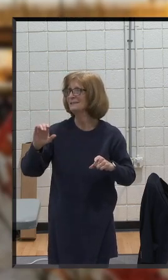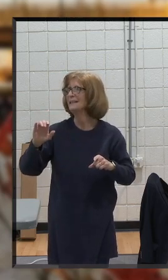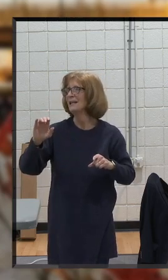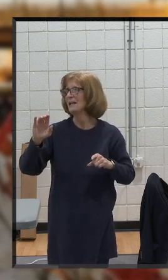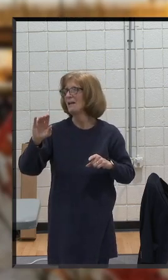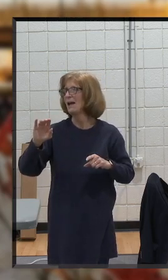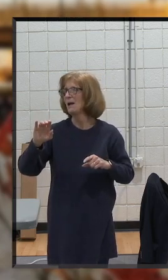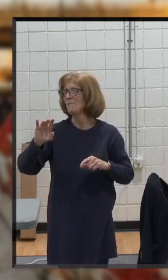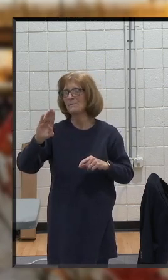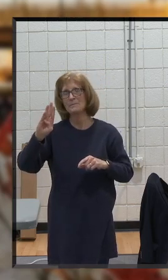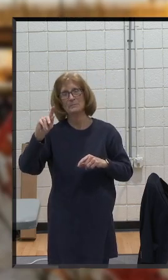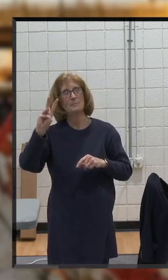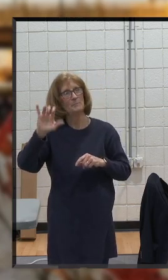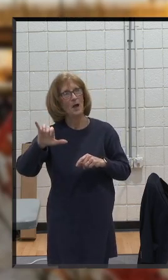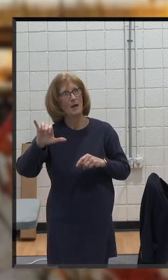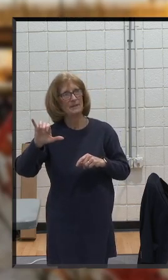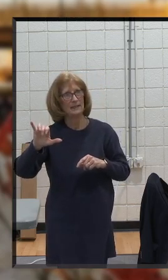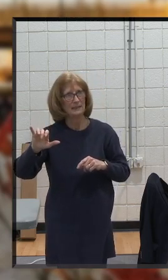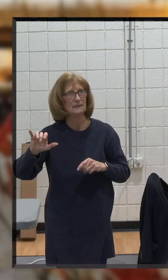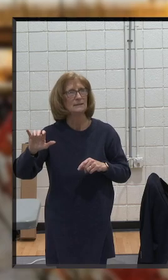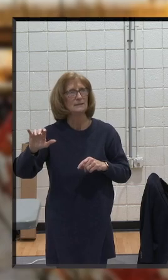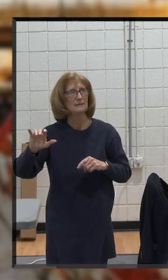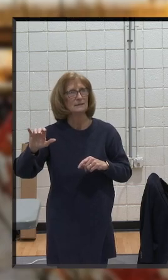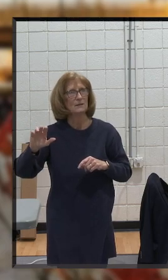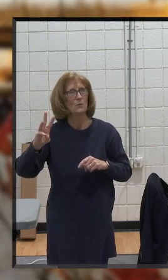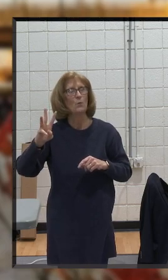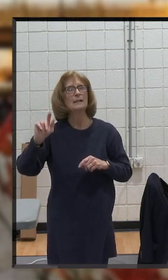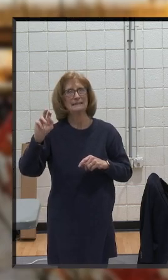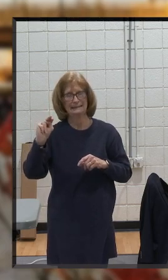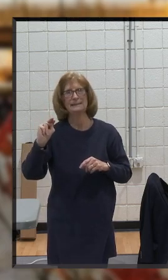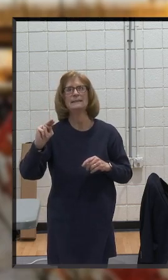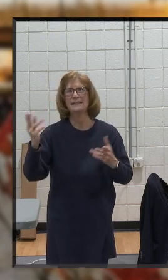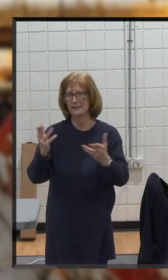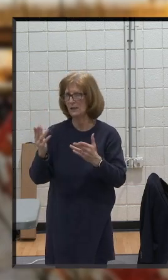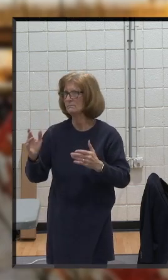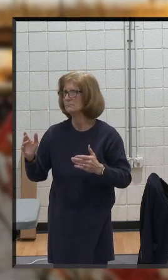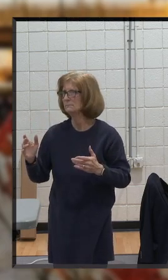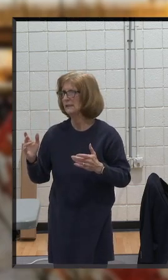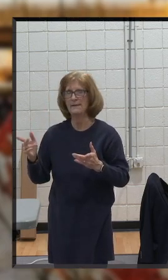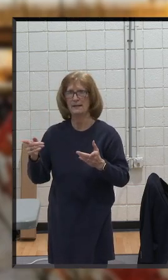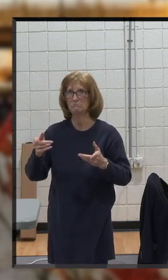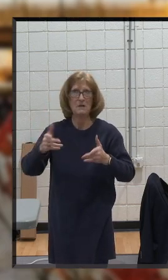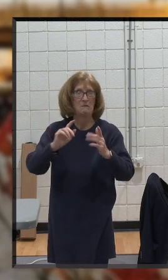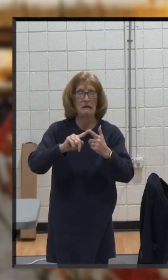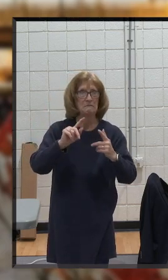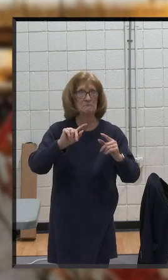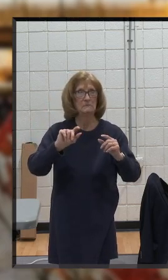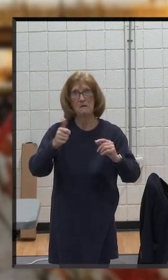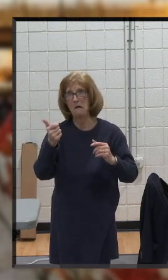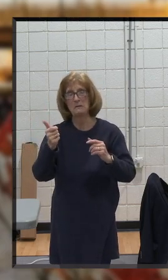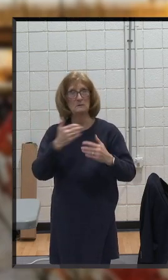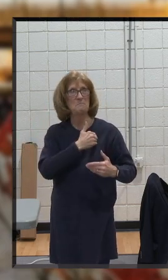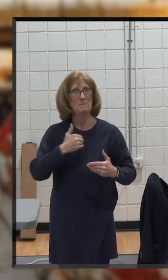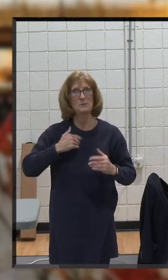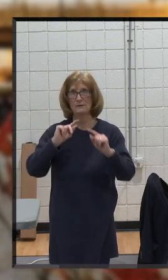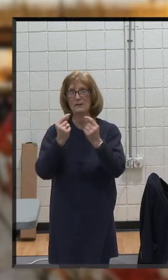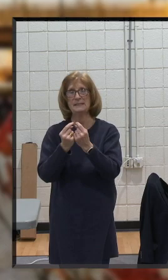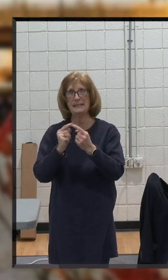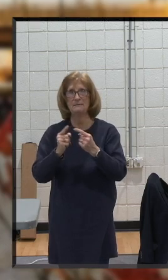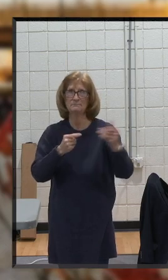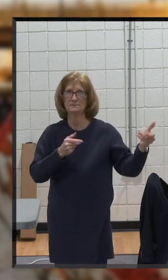for showing up too. And I'll let the project team introduce themselves when they come